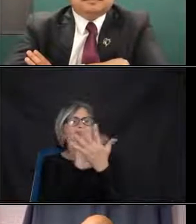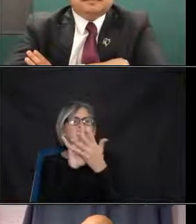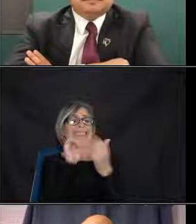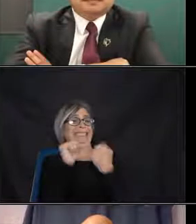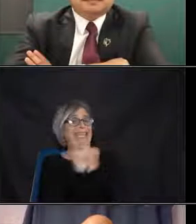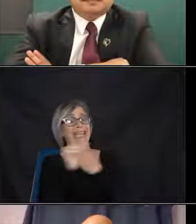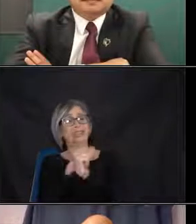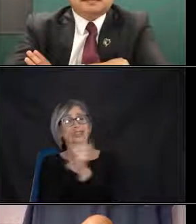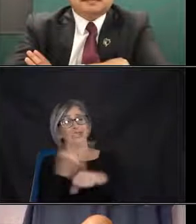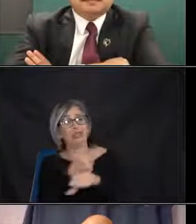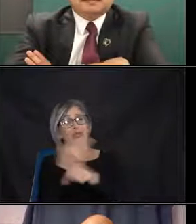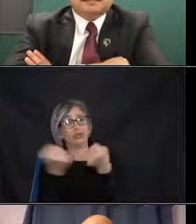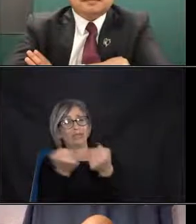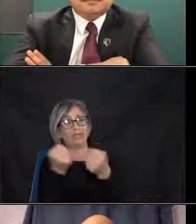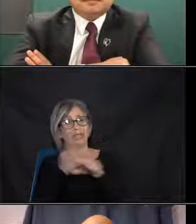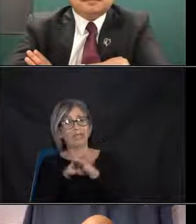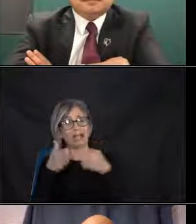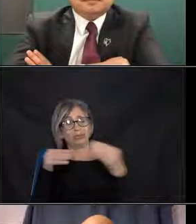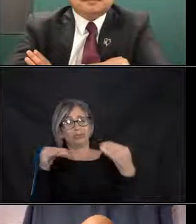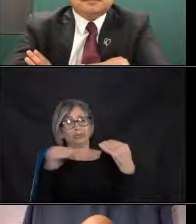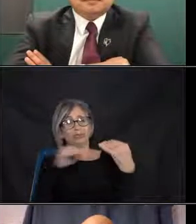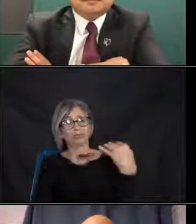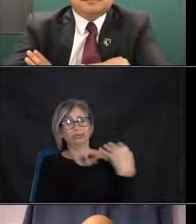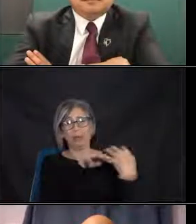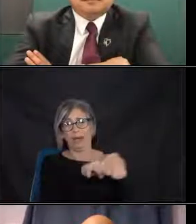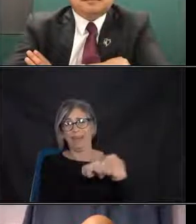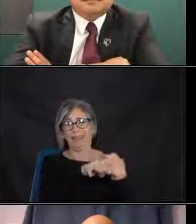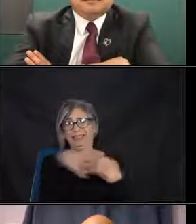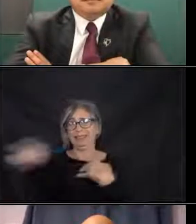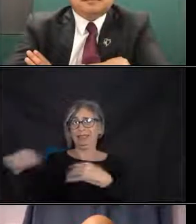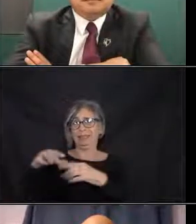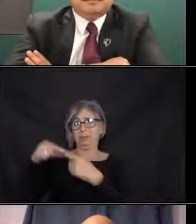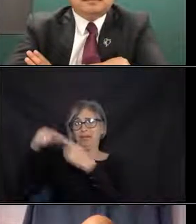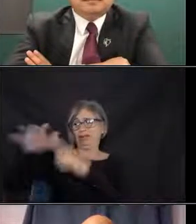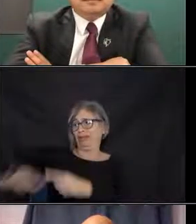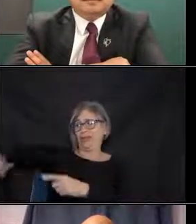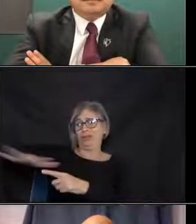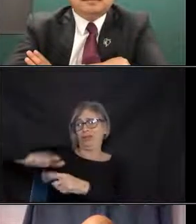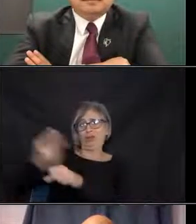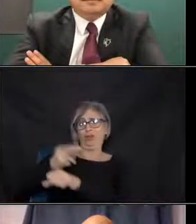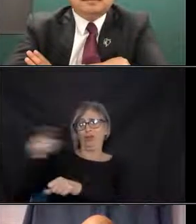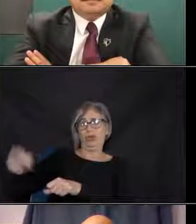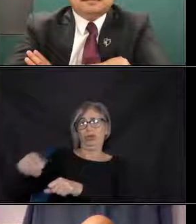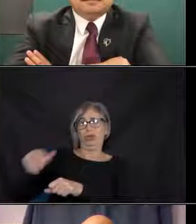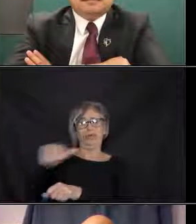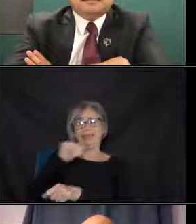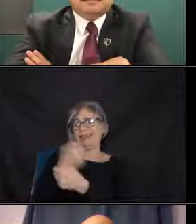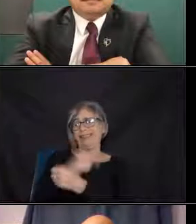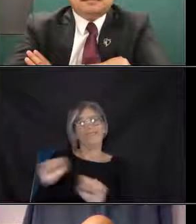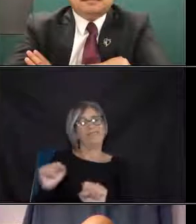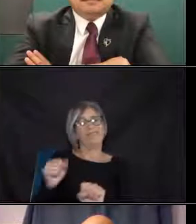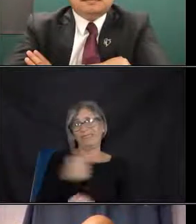to use those vehicles on roadways for pedestrians and users, as we all are now really aware of. Mm-hmm.